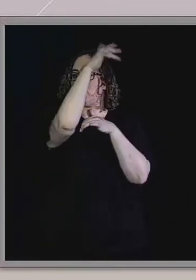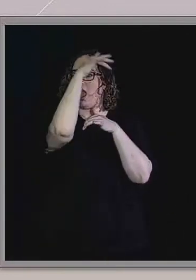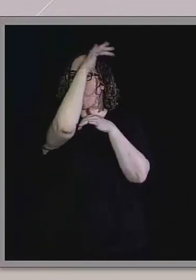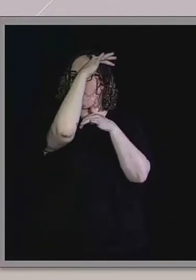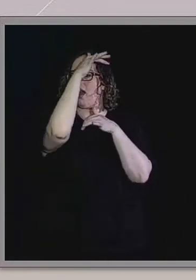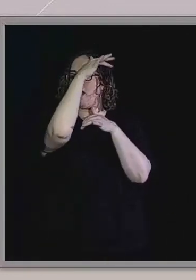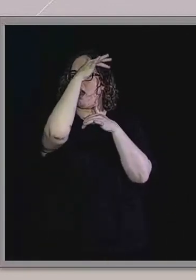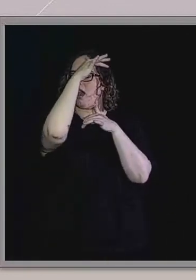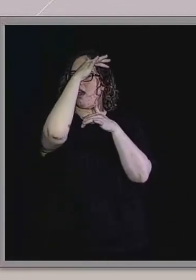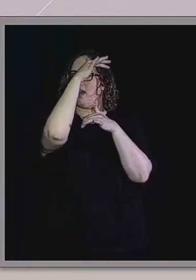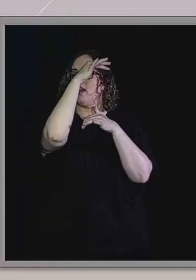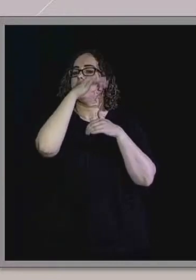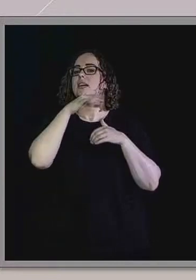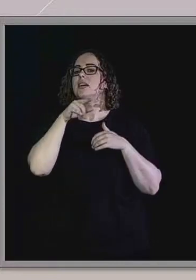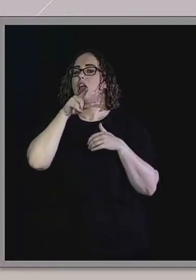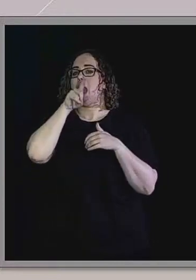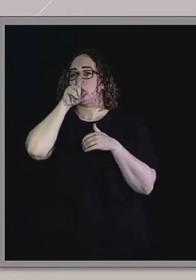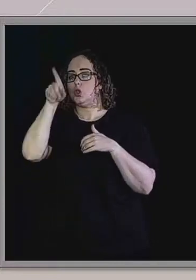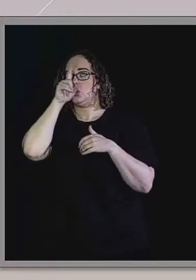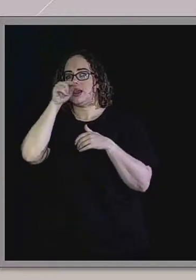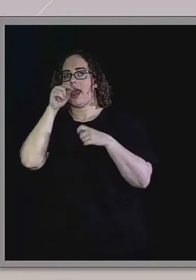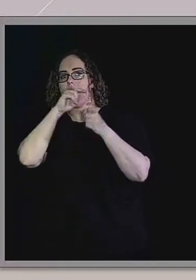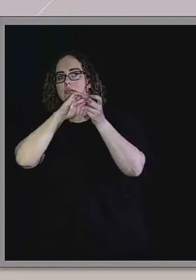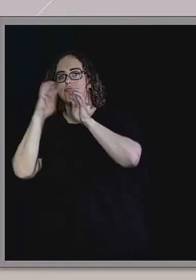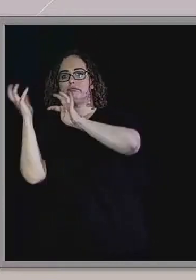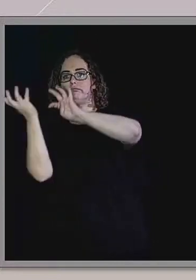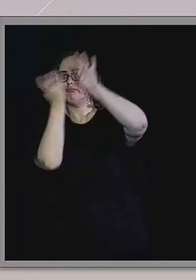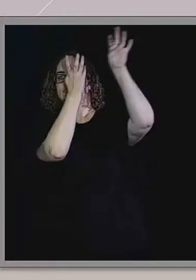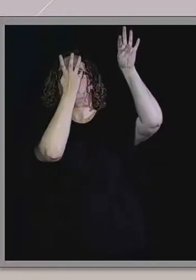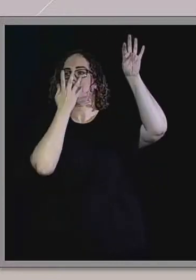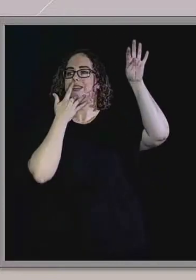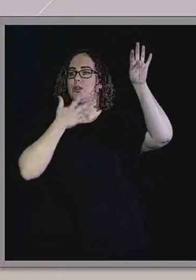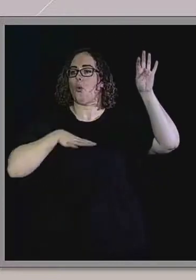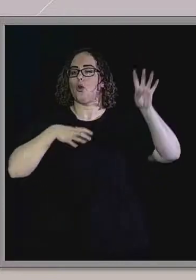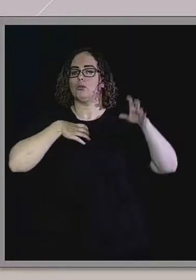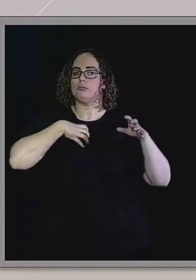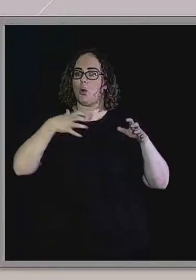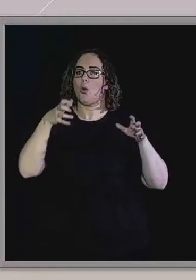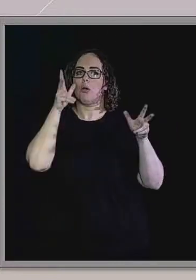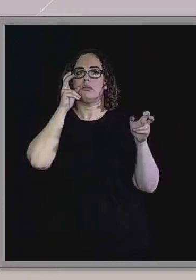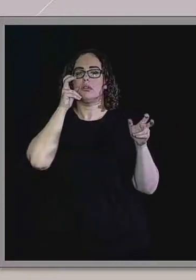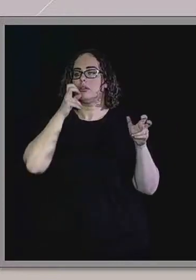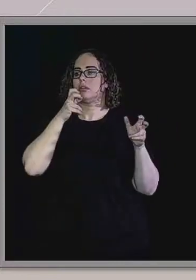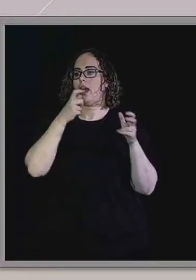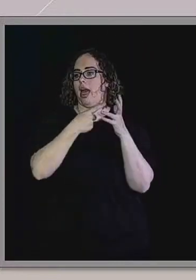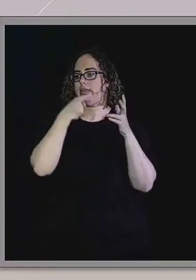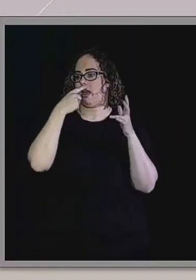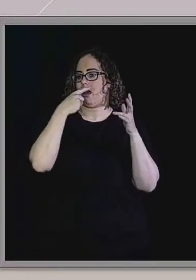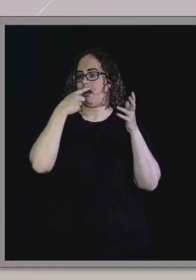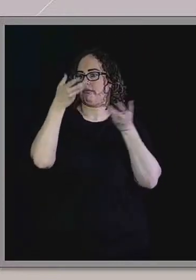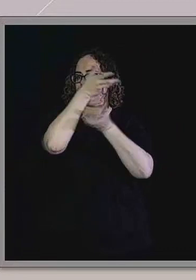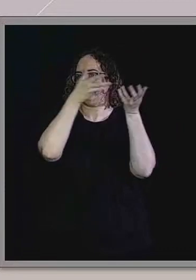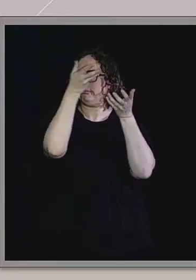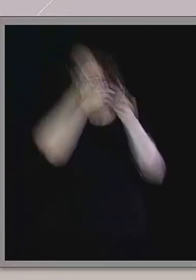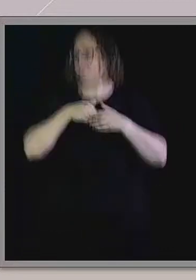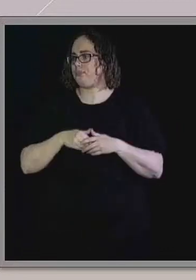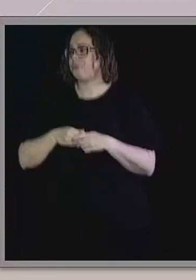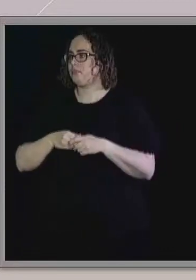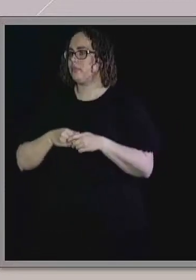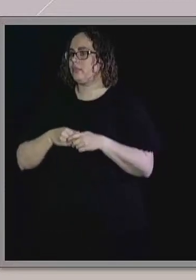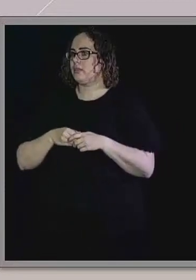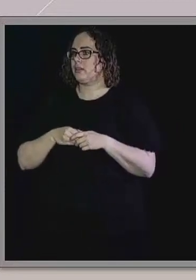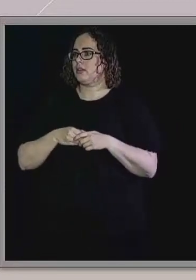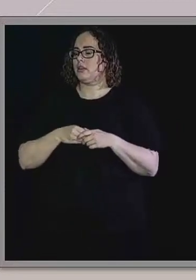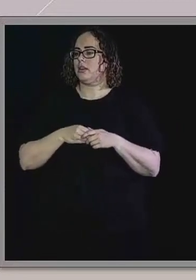which is a lecture theatre. If you follow this pathway into the foyer and concourse, and you head out to the Francis